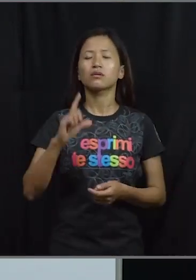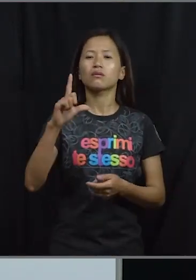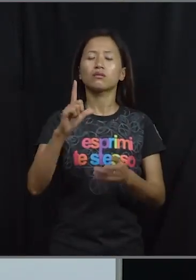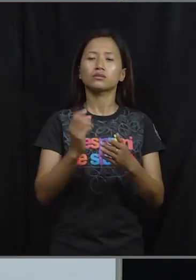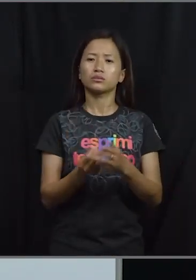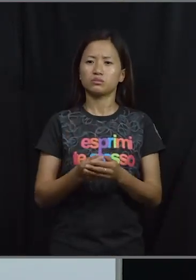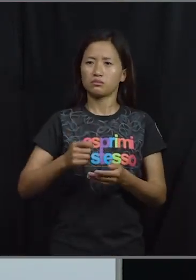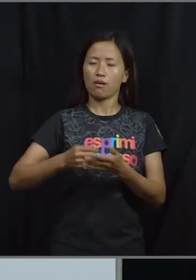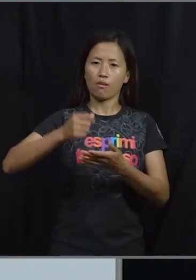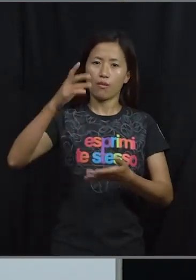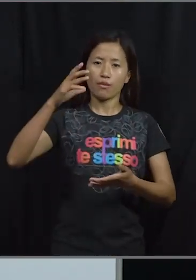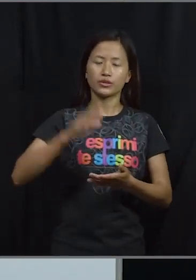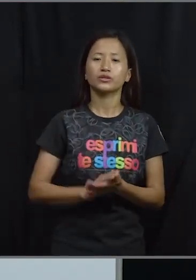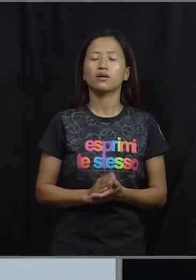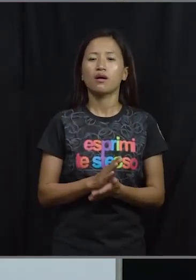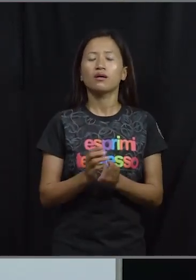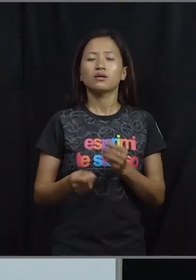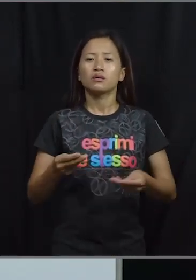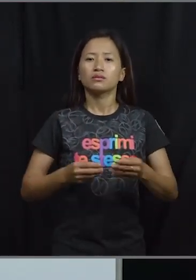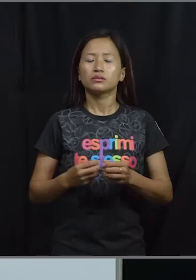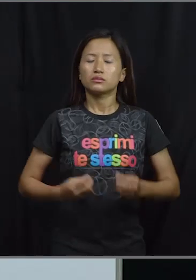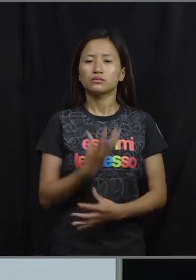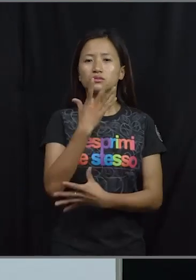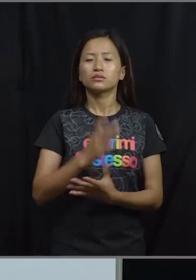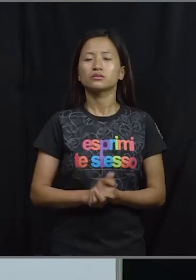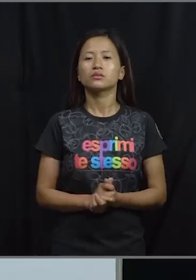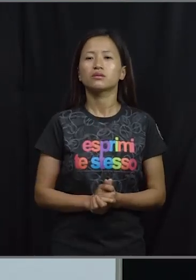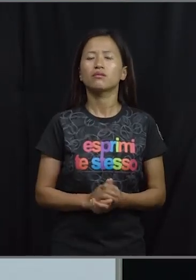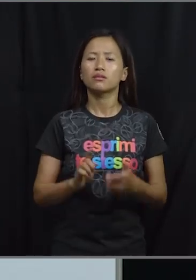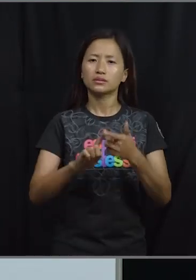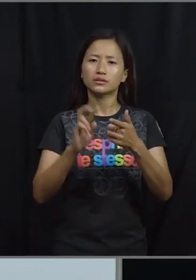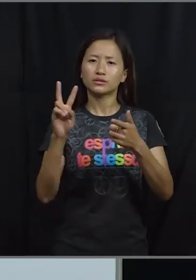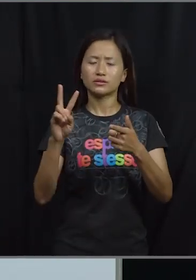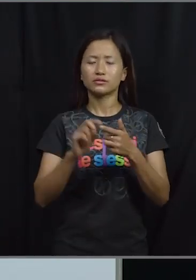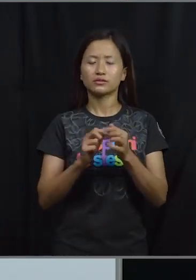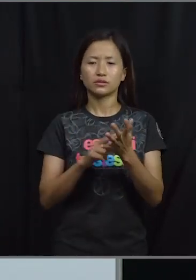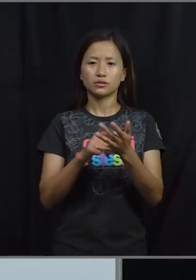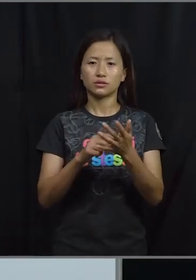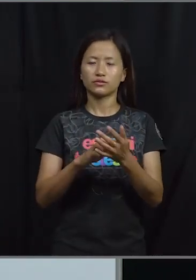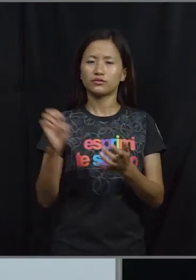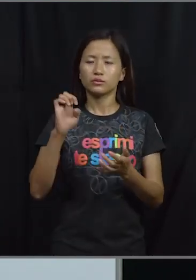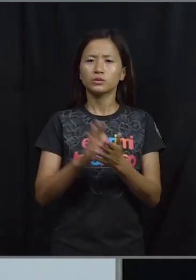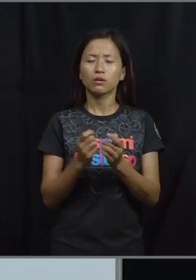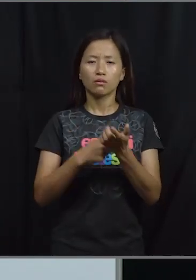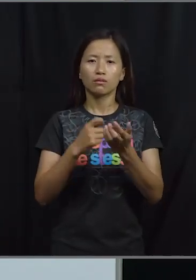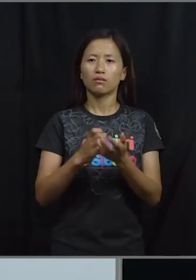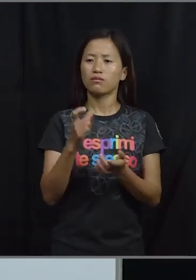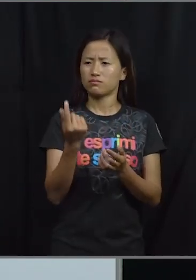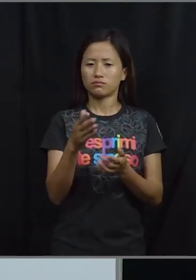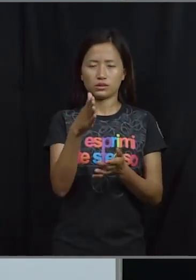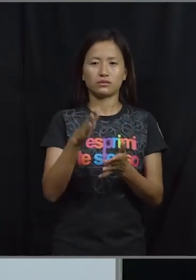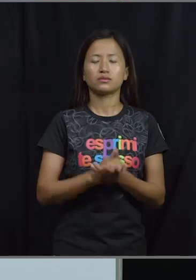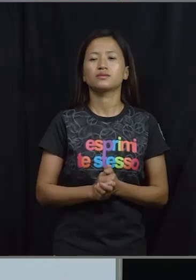commodities. So depending on the distribution of income, whether it is even or uneven, the demand in the market will be